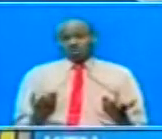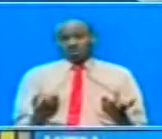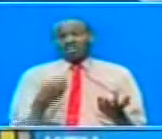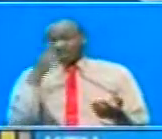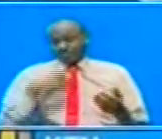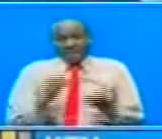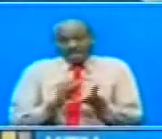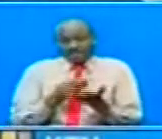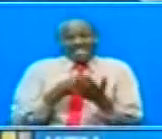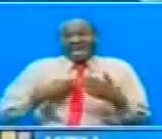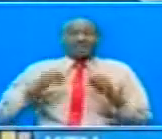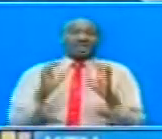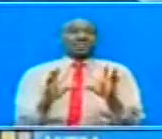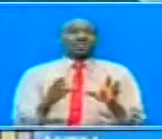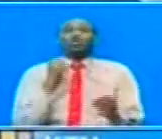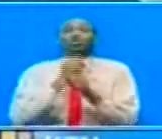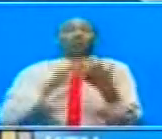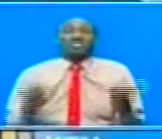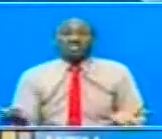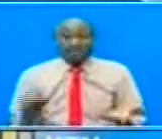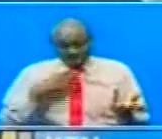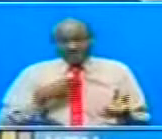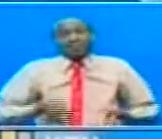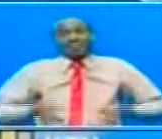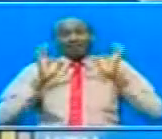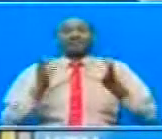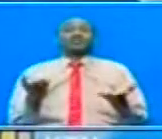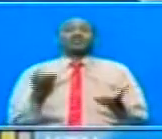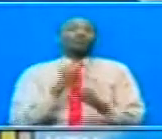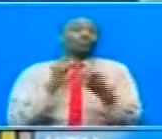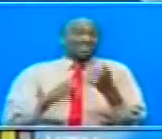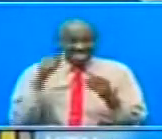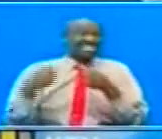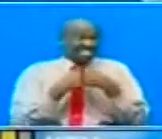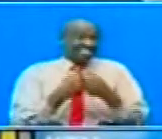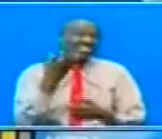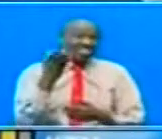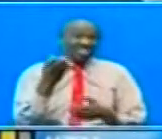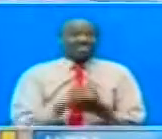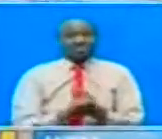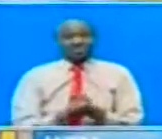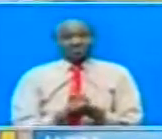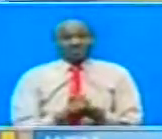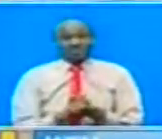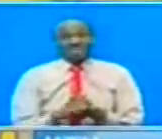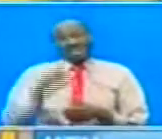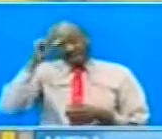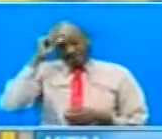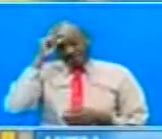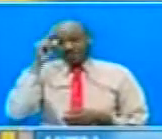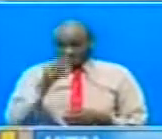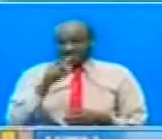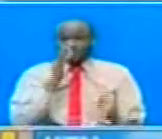una hiyo duka mfuko. So utabidi ufanyaje na hauna cash kwa mfuko. Hizo ndio challenges zinaweza kuwa zinarise. Serikali bado yakuja na